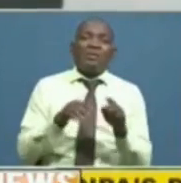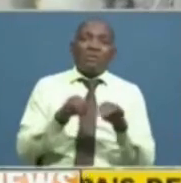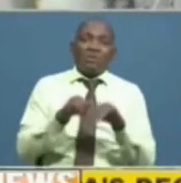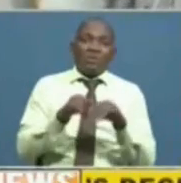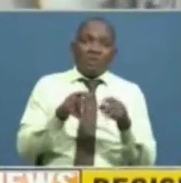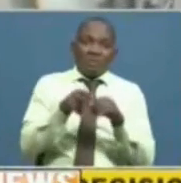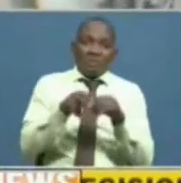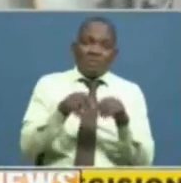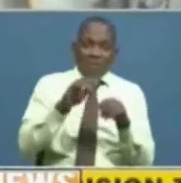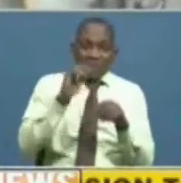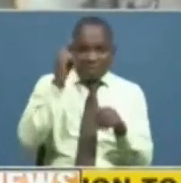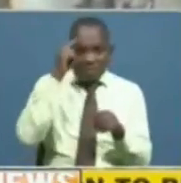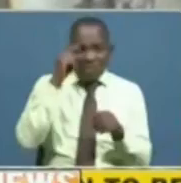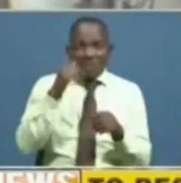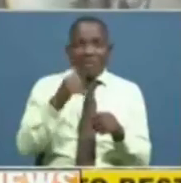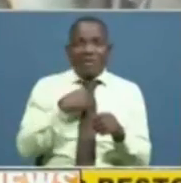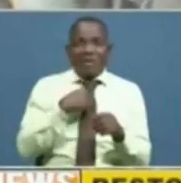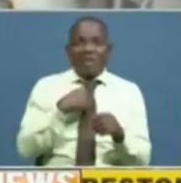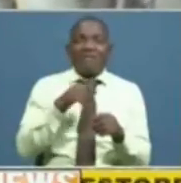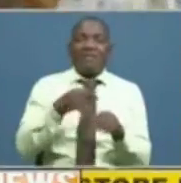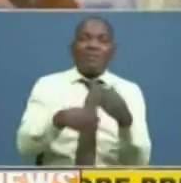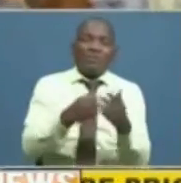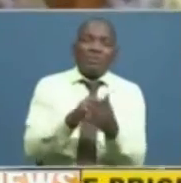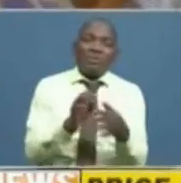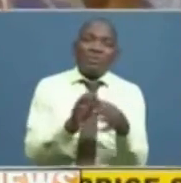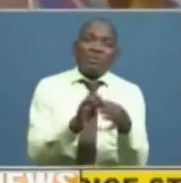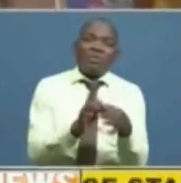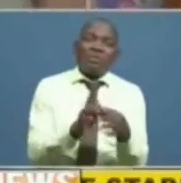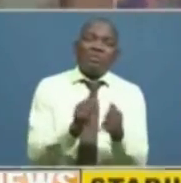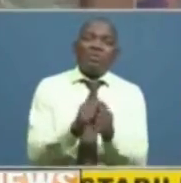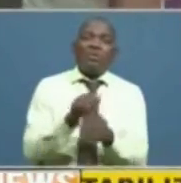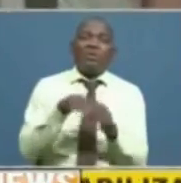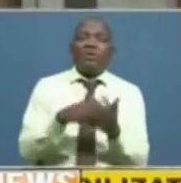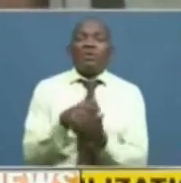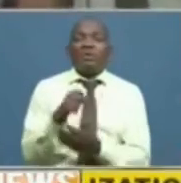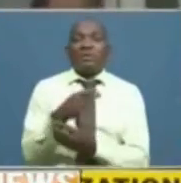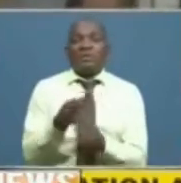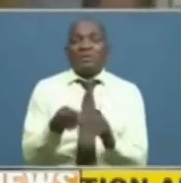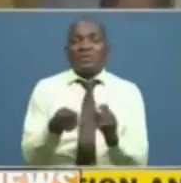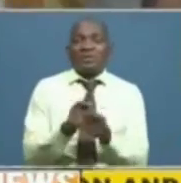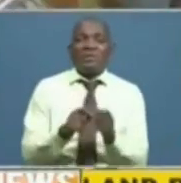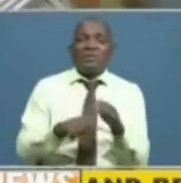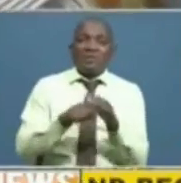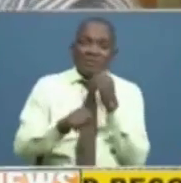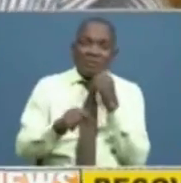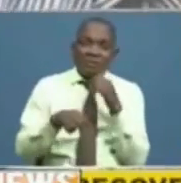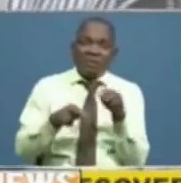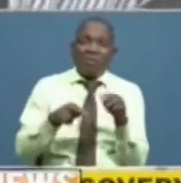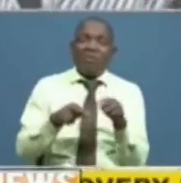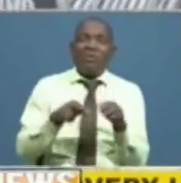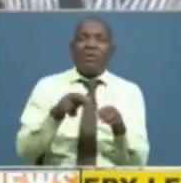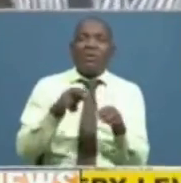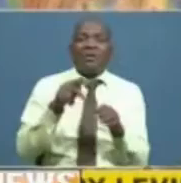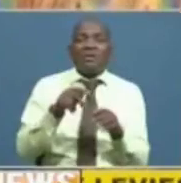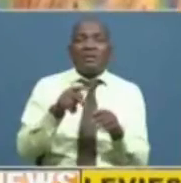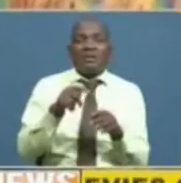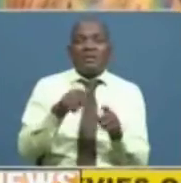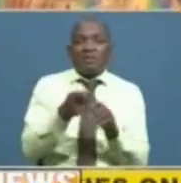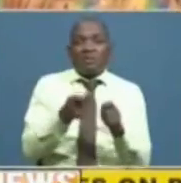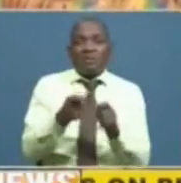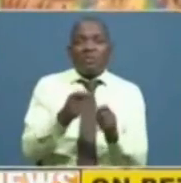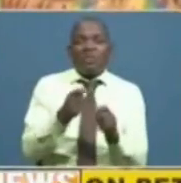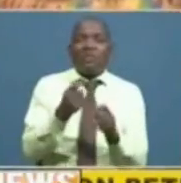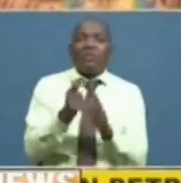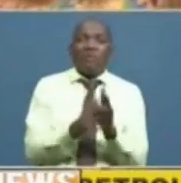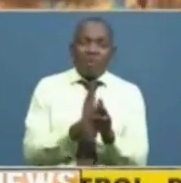that government had begun processes in collaboration with stakeholders to amend sections of the Road Traffic Act 2004,